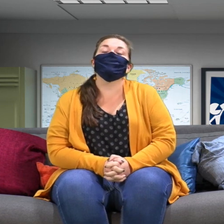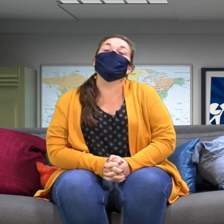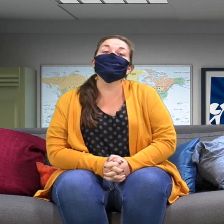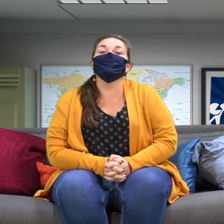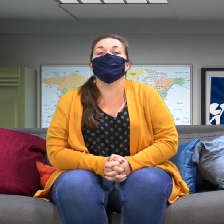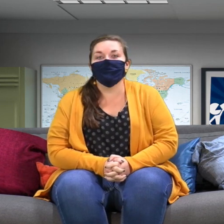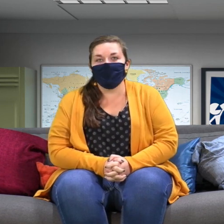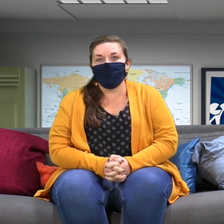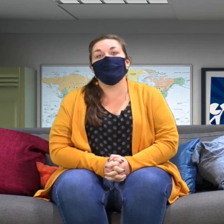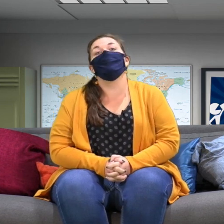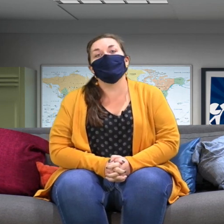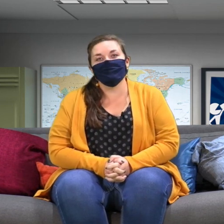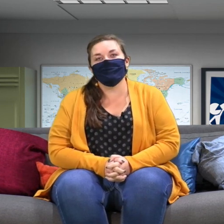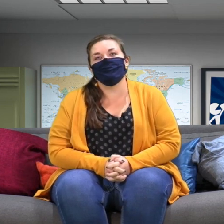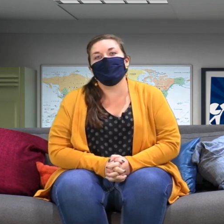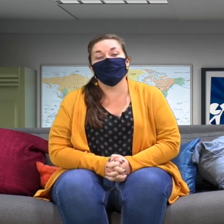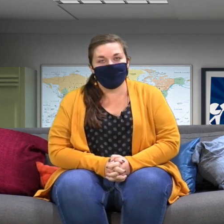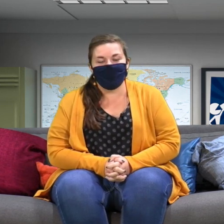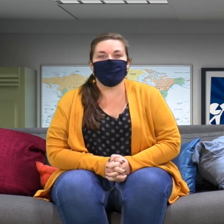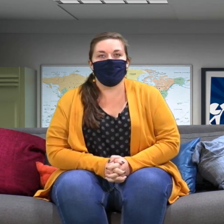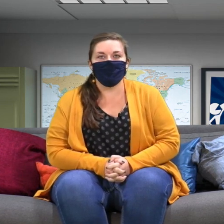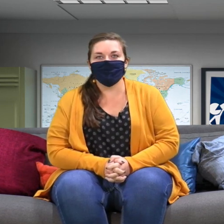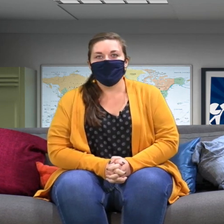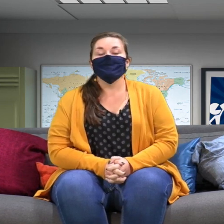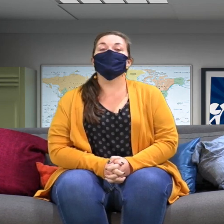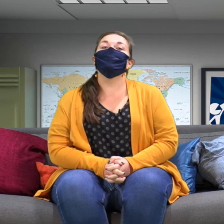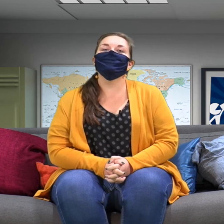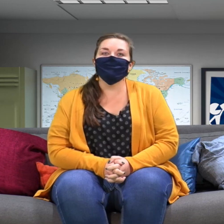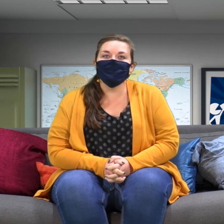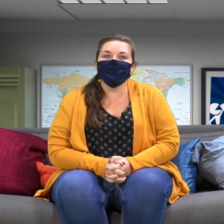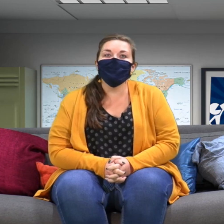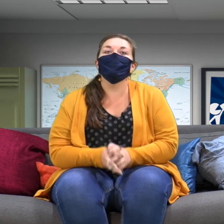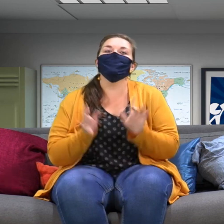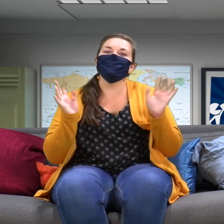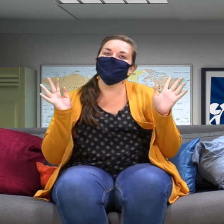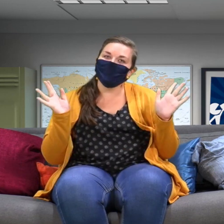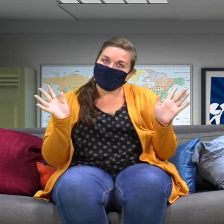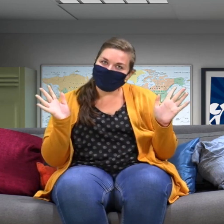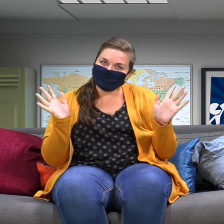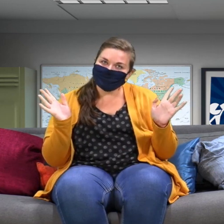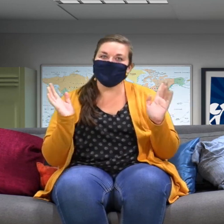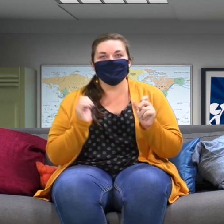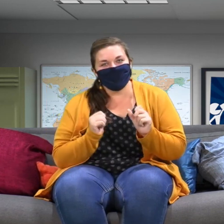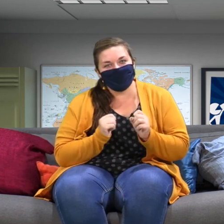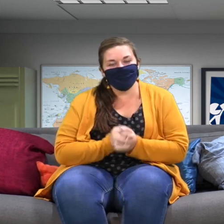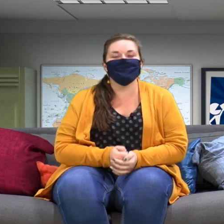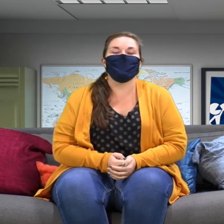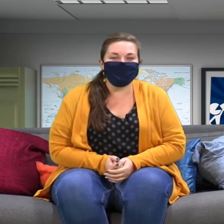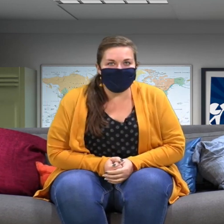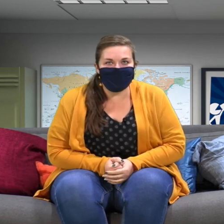our educational program and the booklets that we are running at the moment. So please remember, wash those hands, stay